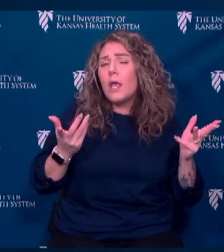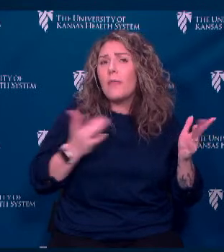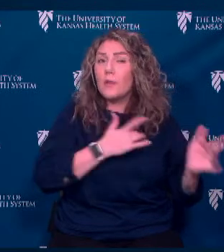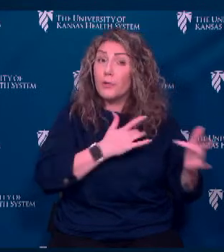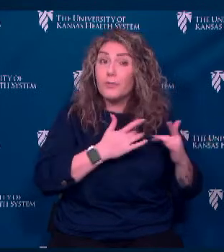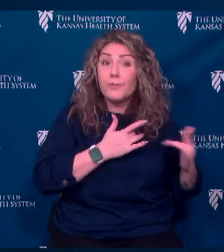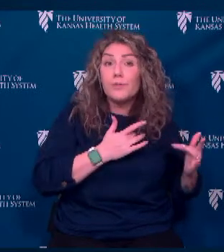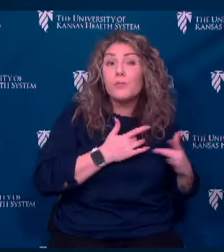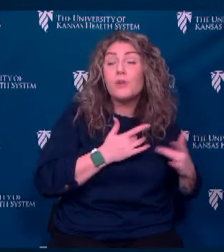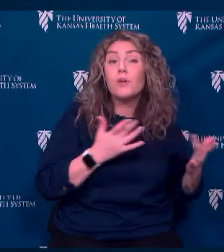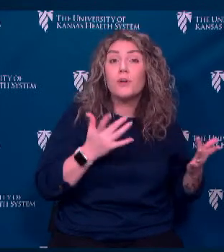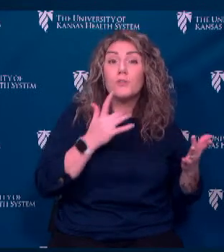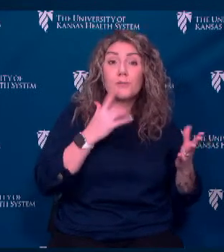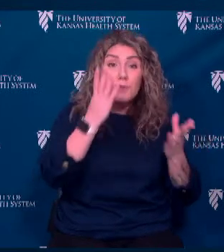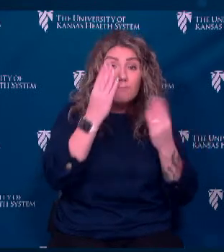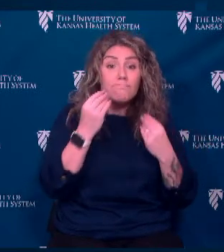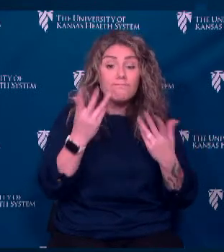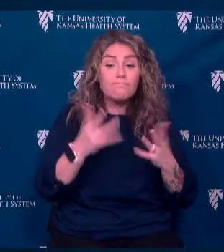bring to?